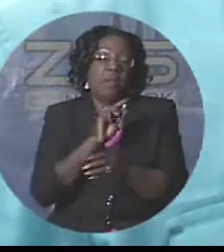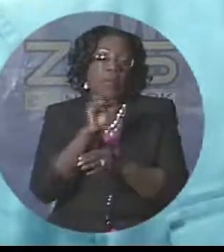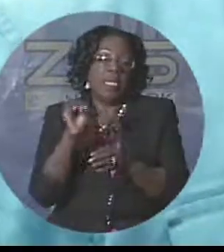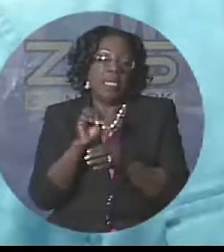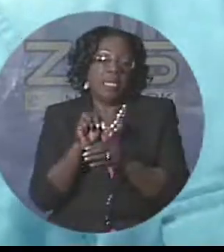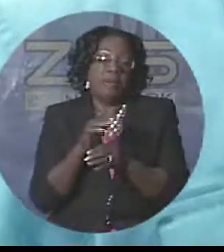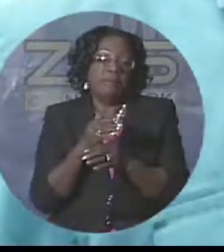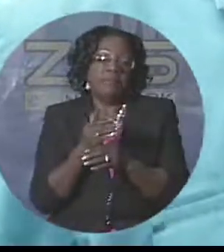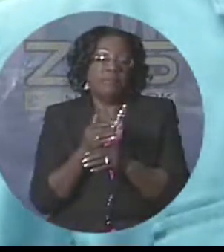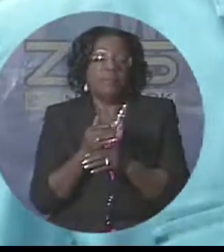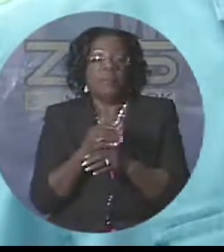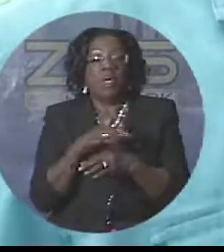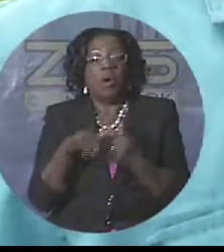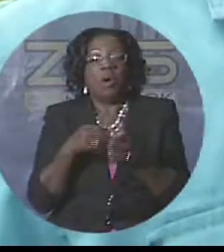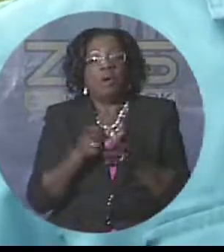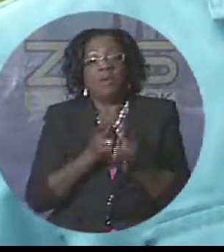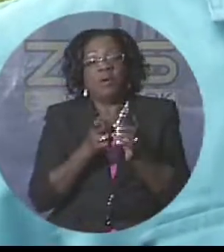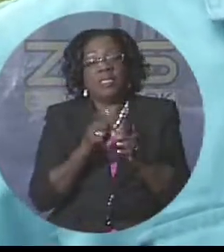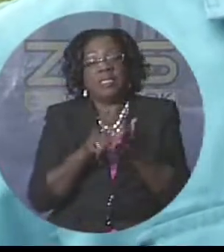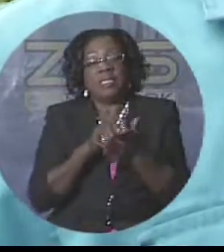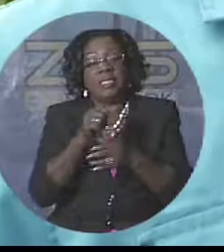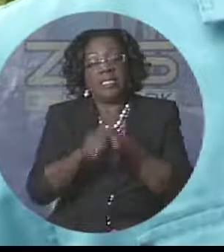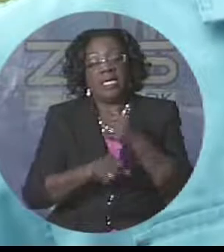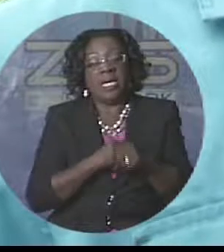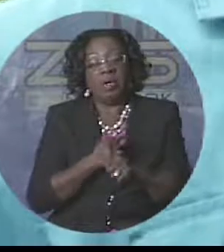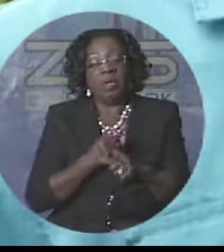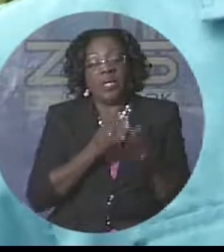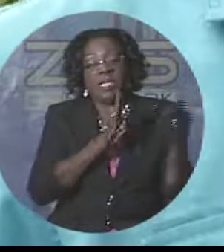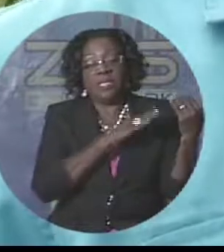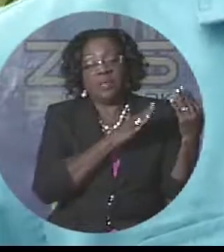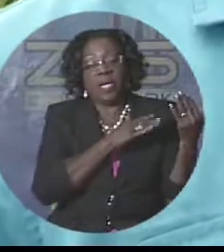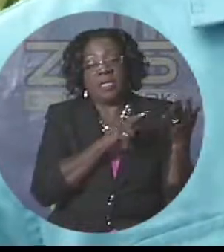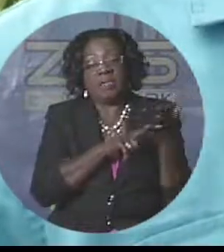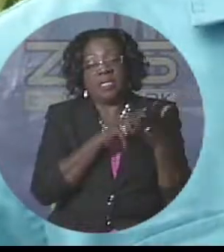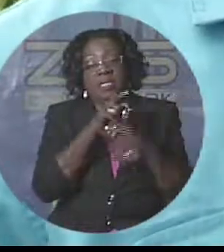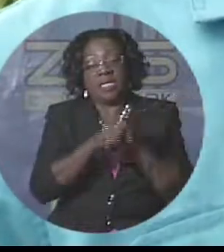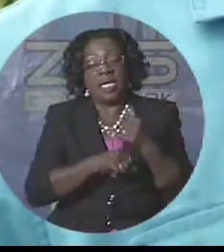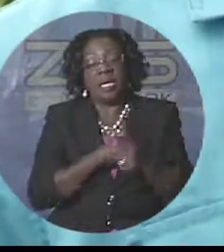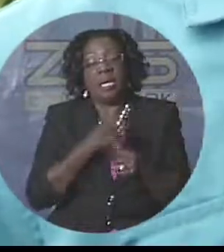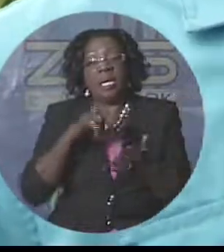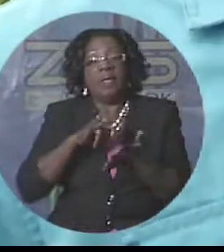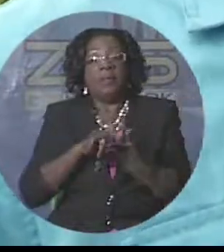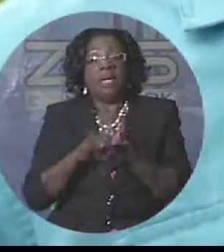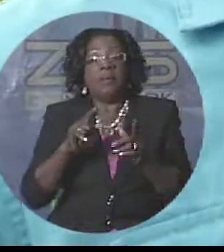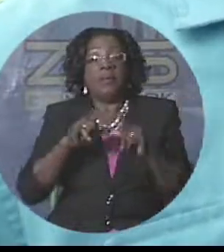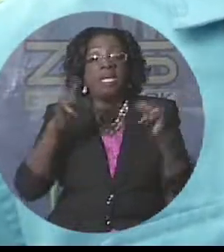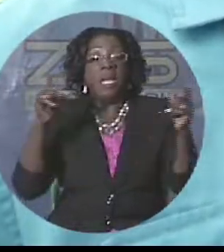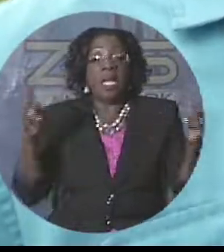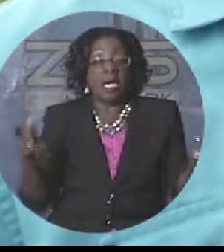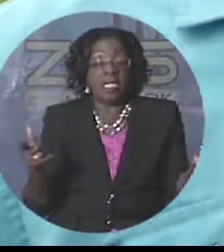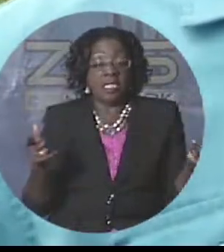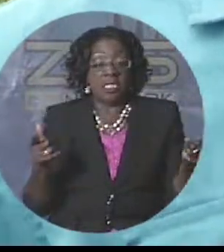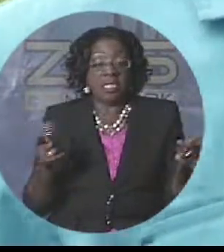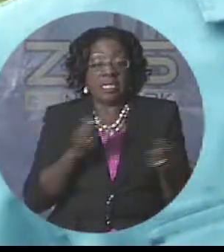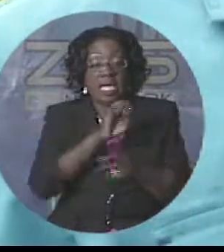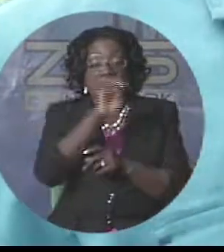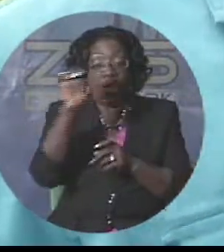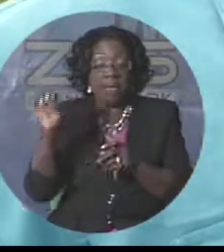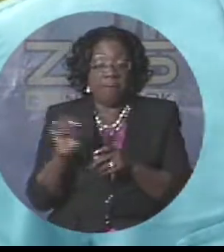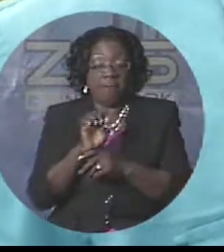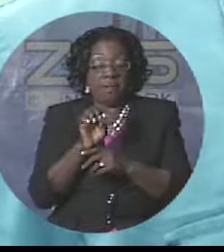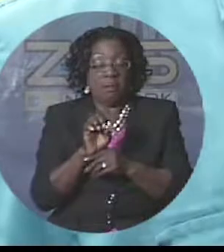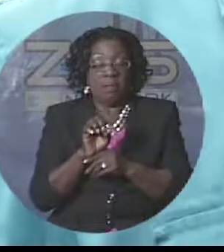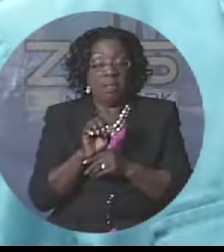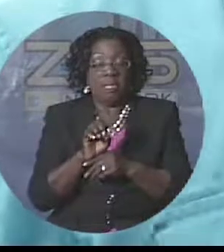are concerned. And all of our races this year are cup races. So we expect this year to be the largest ever as far as prize